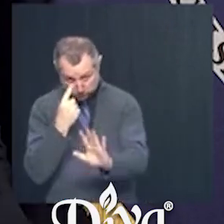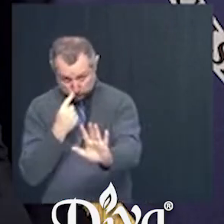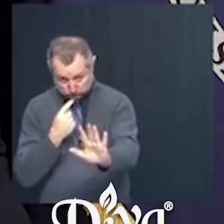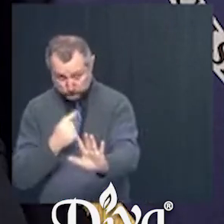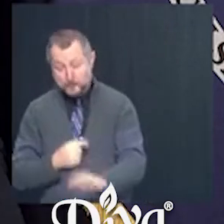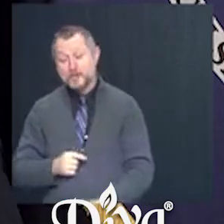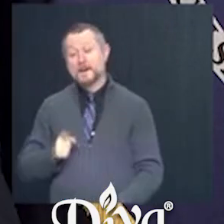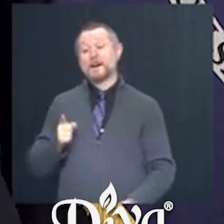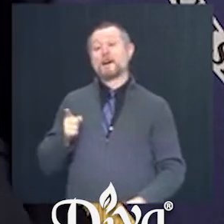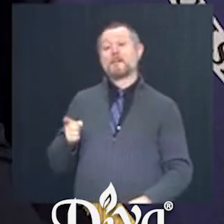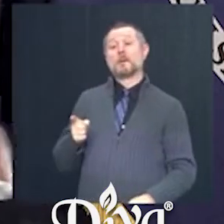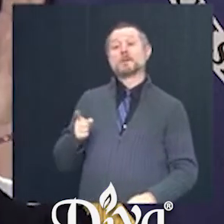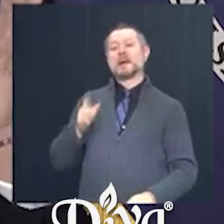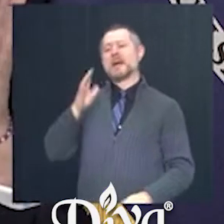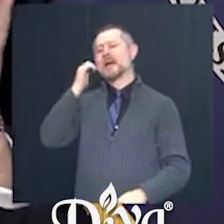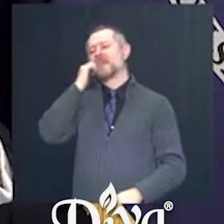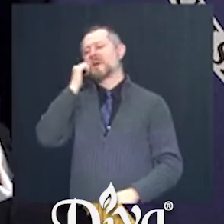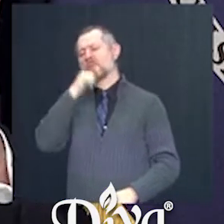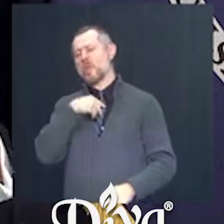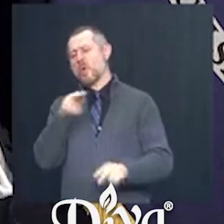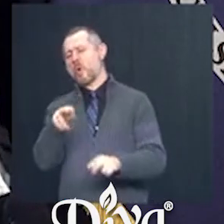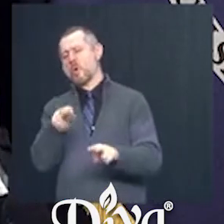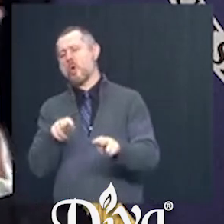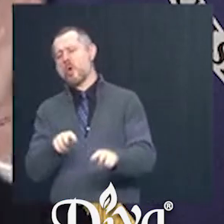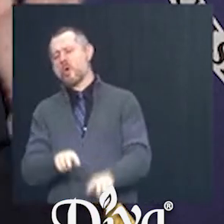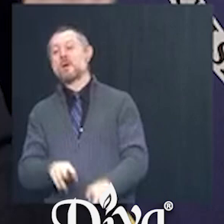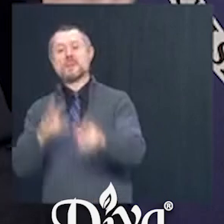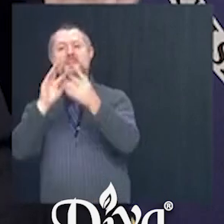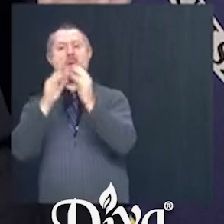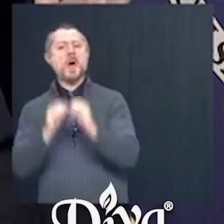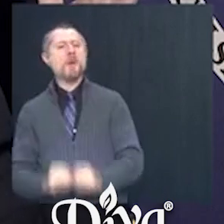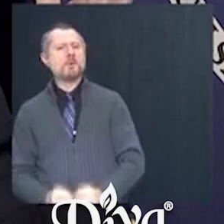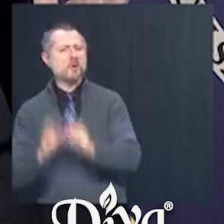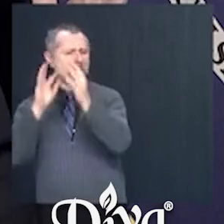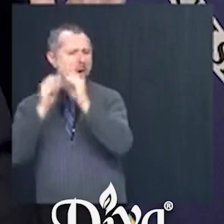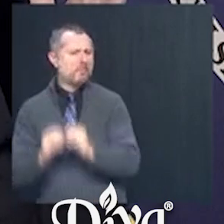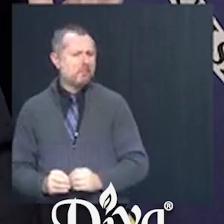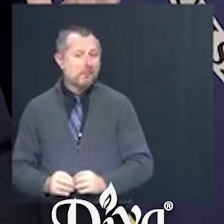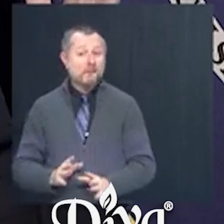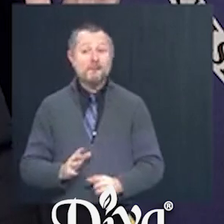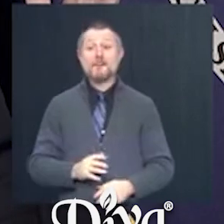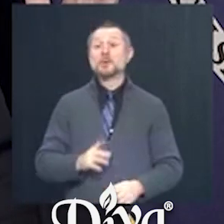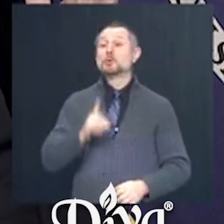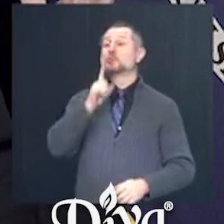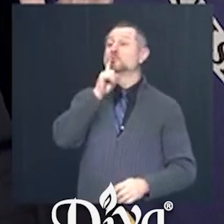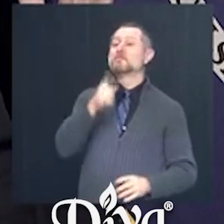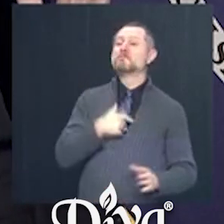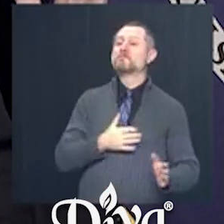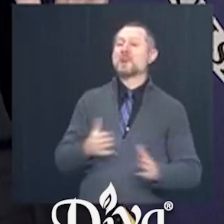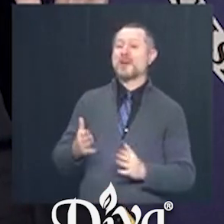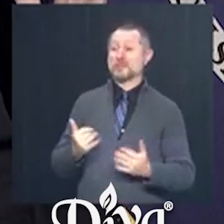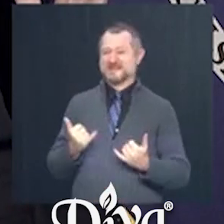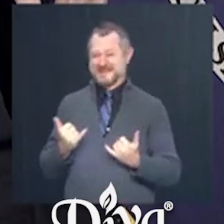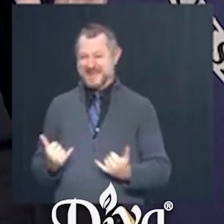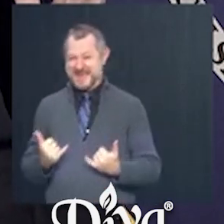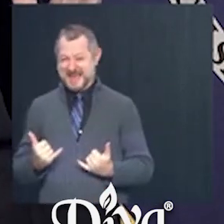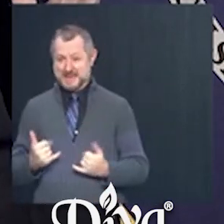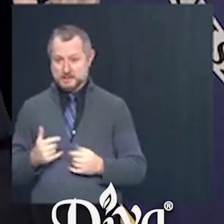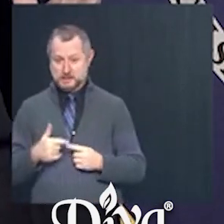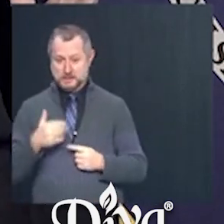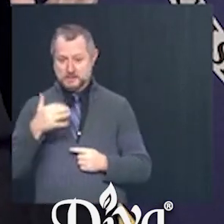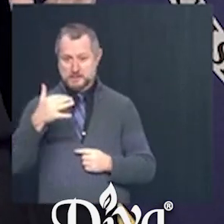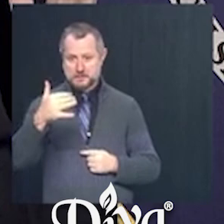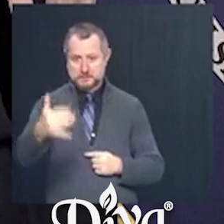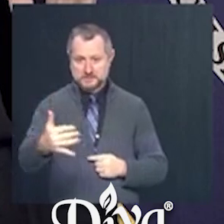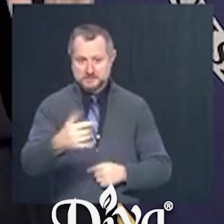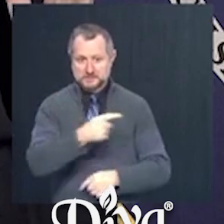we look at these day to day, but it's not really day to day. Look, between now and vaccination, effectiveness. That's the